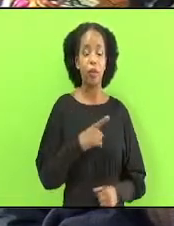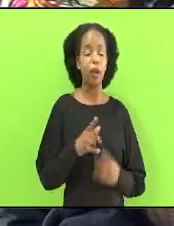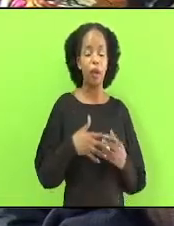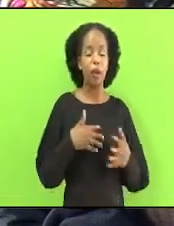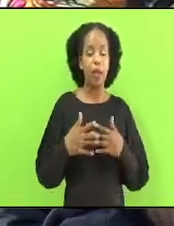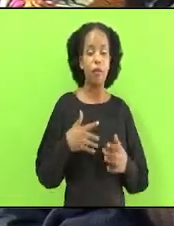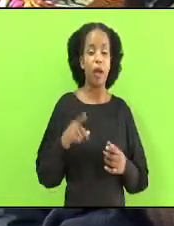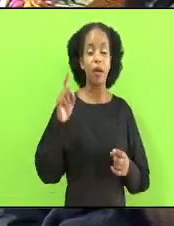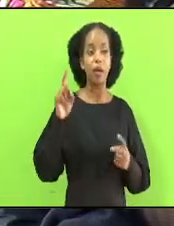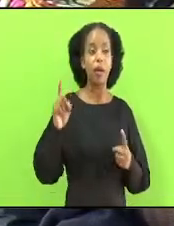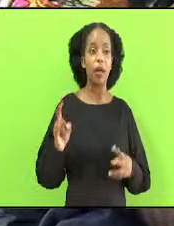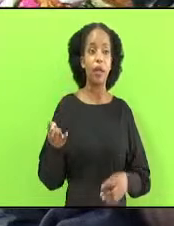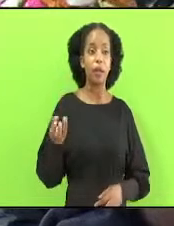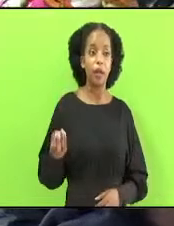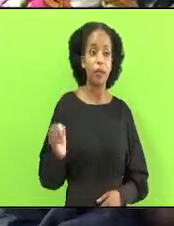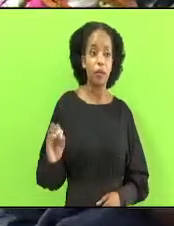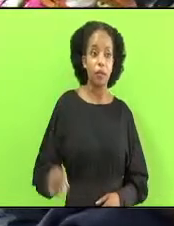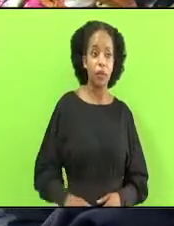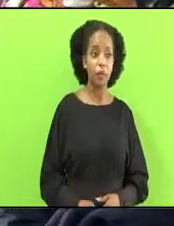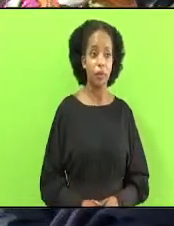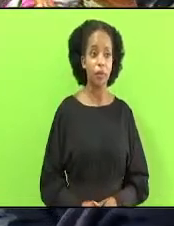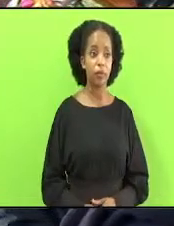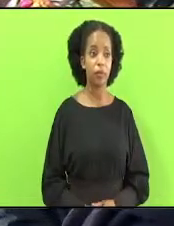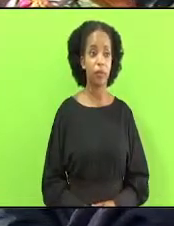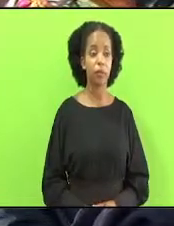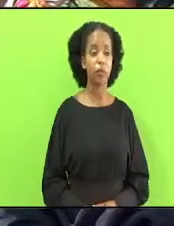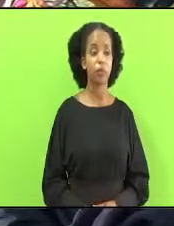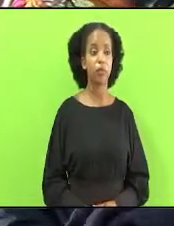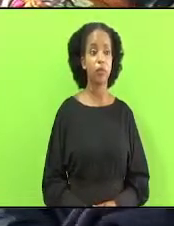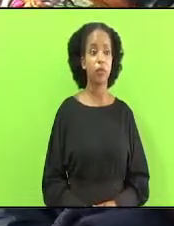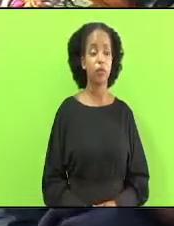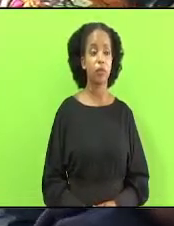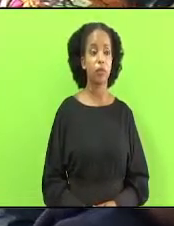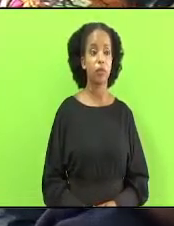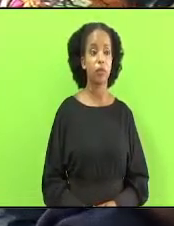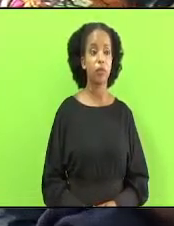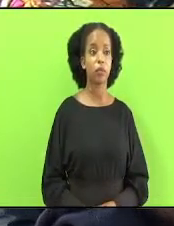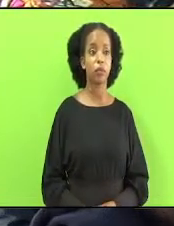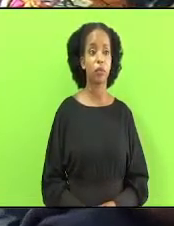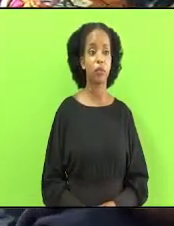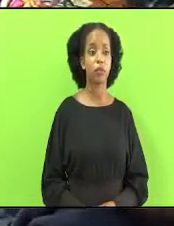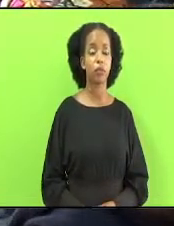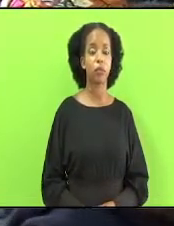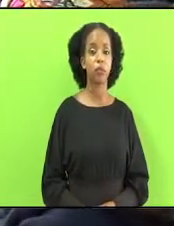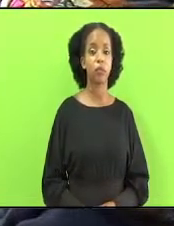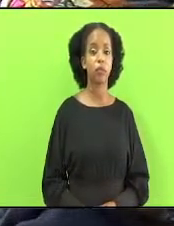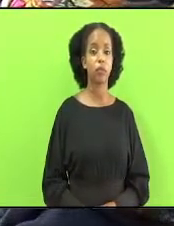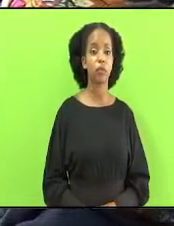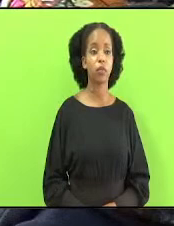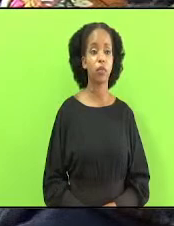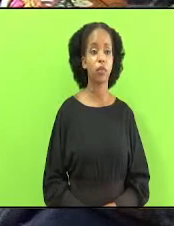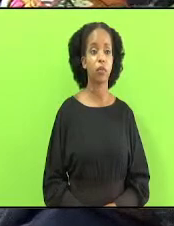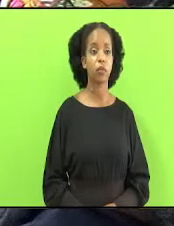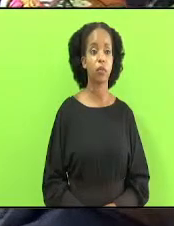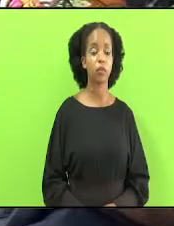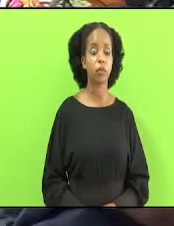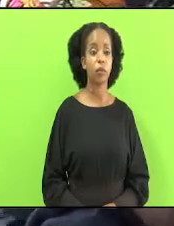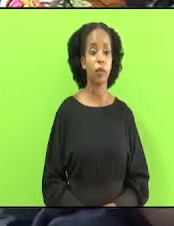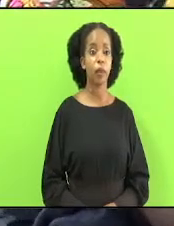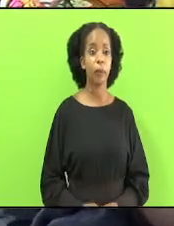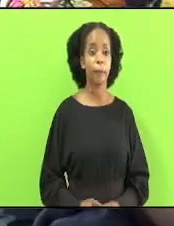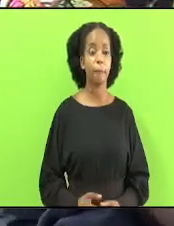whatsoever. Bae bada. In at Budibe, there are 2 big companies, Sepaku and